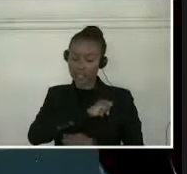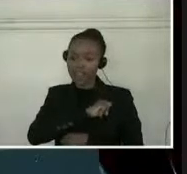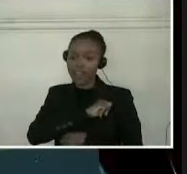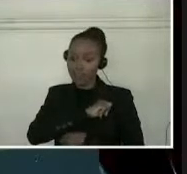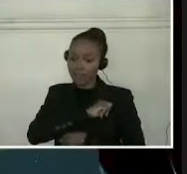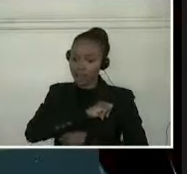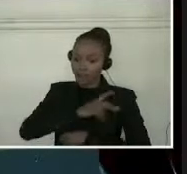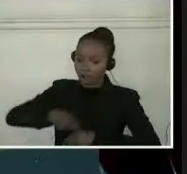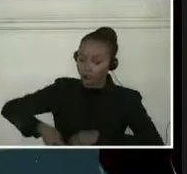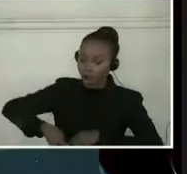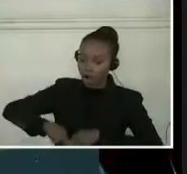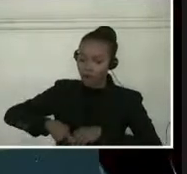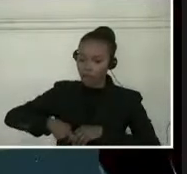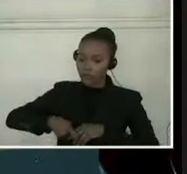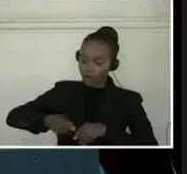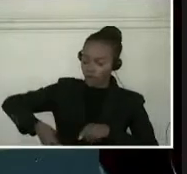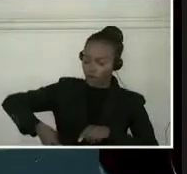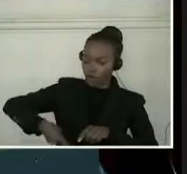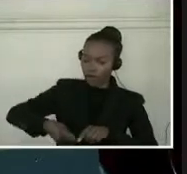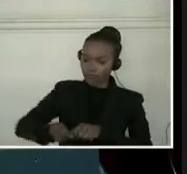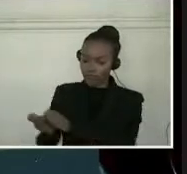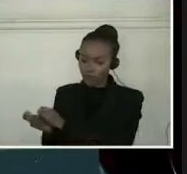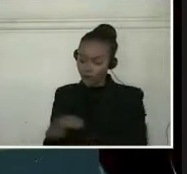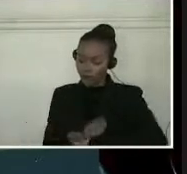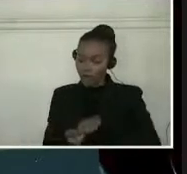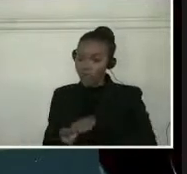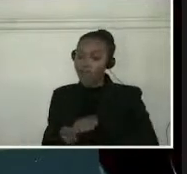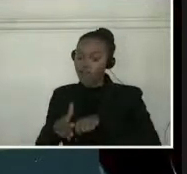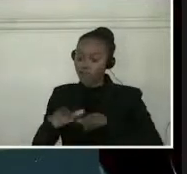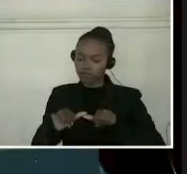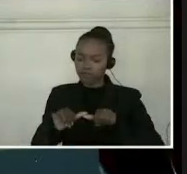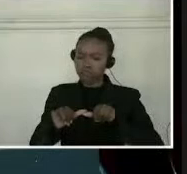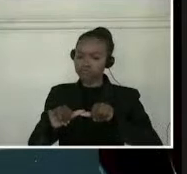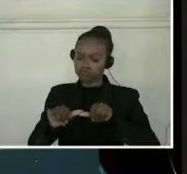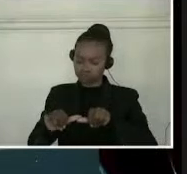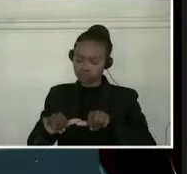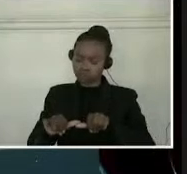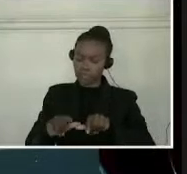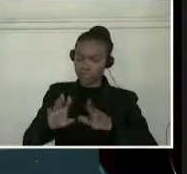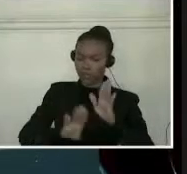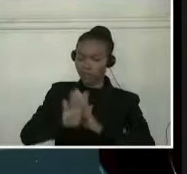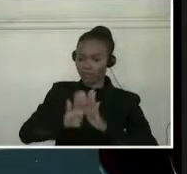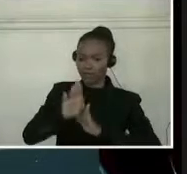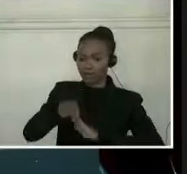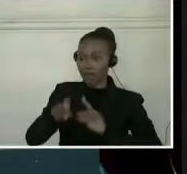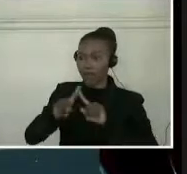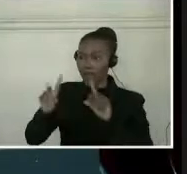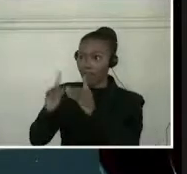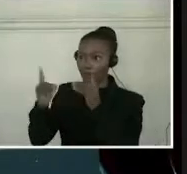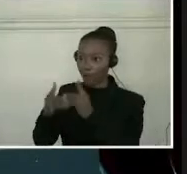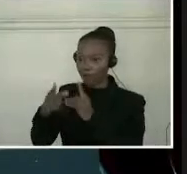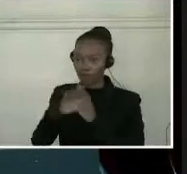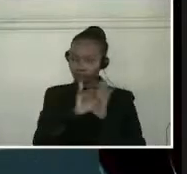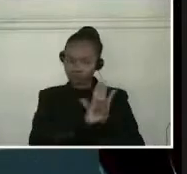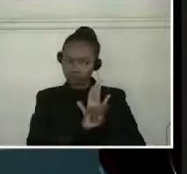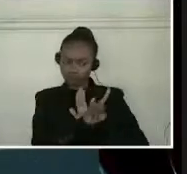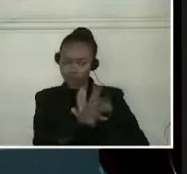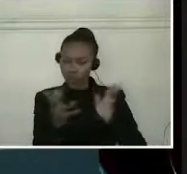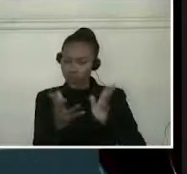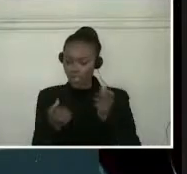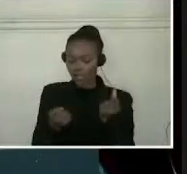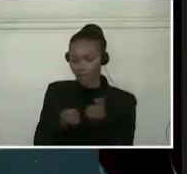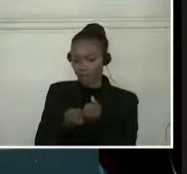go and the department is now determining where our support is most needed the